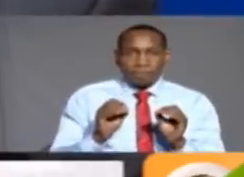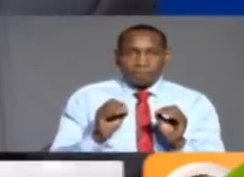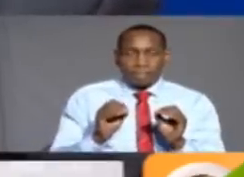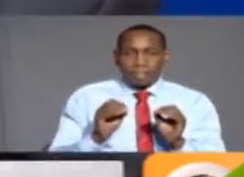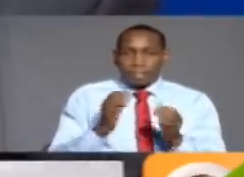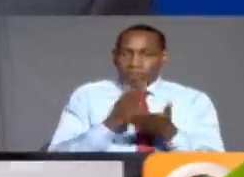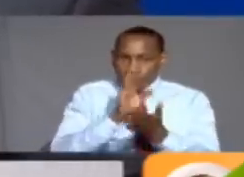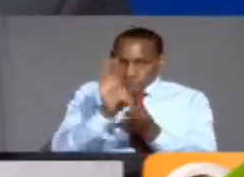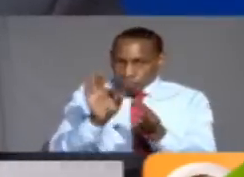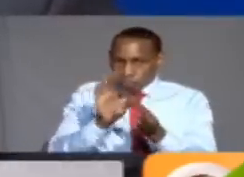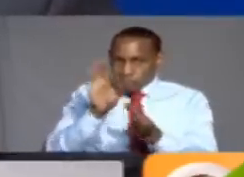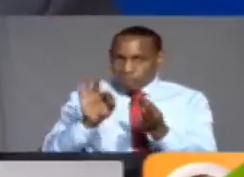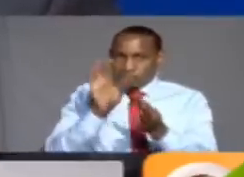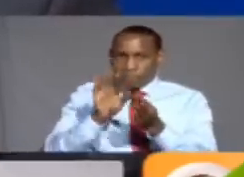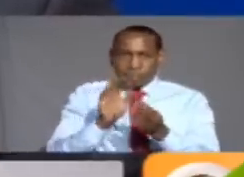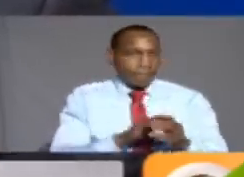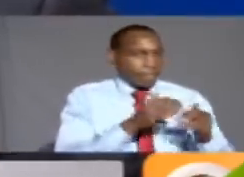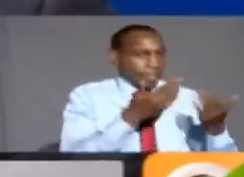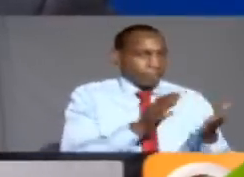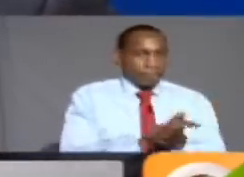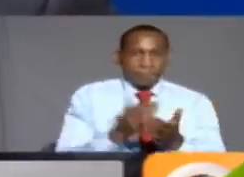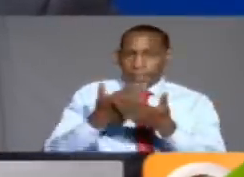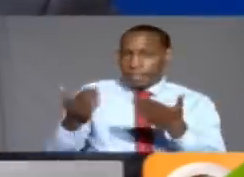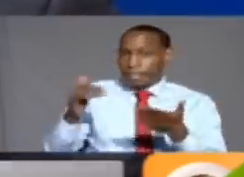I think he was quite specific. With the things